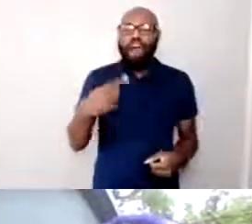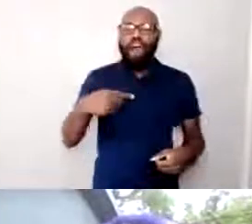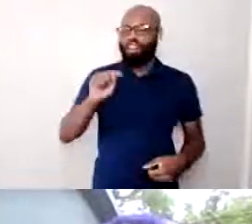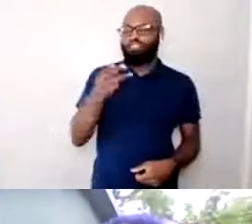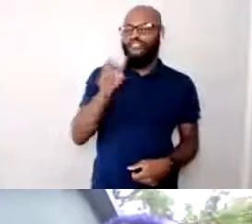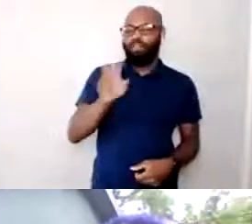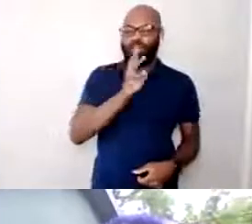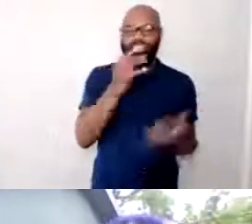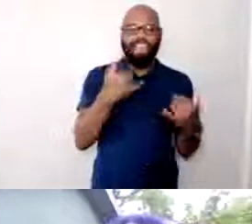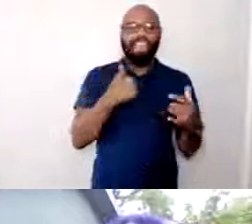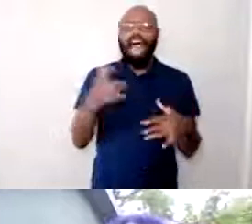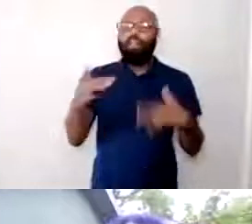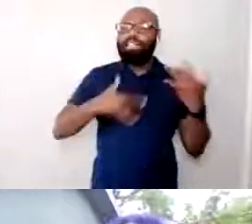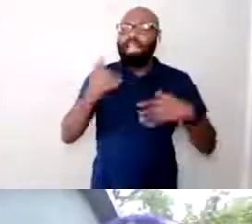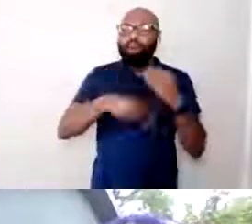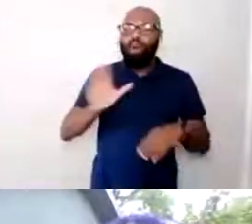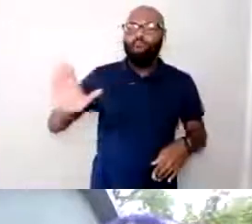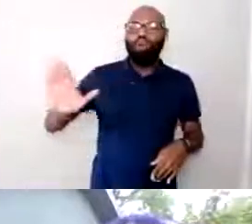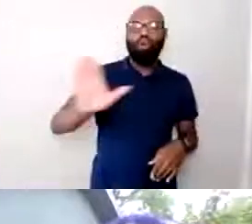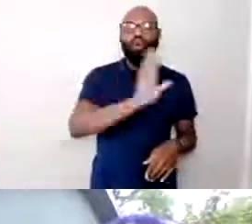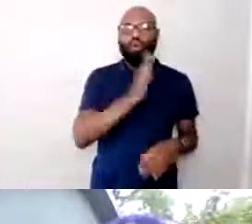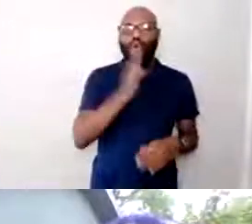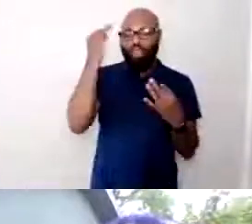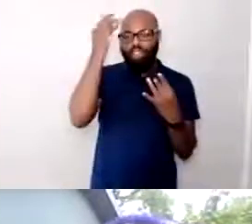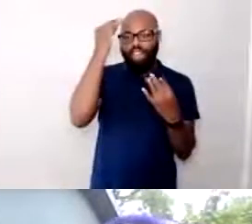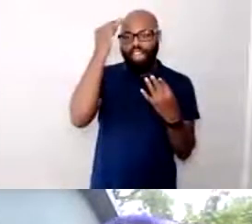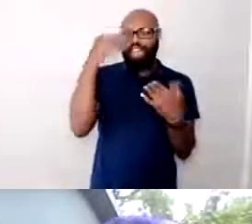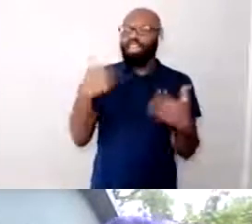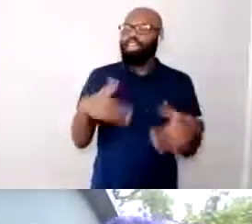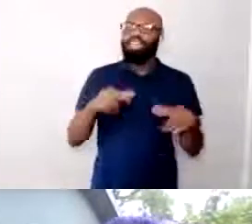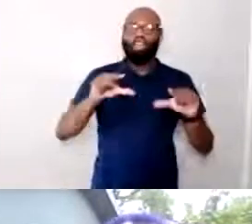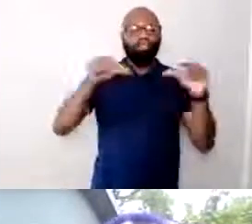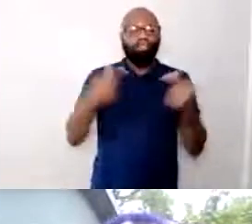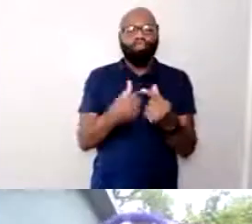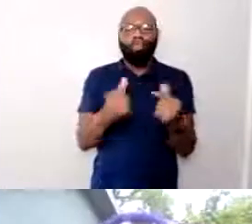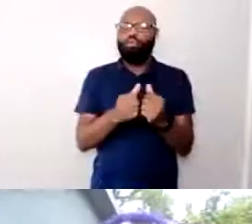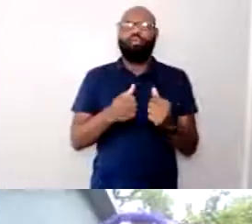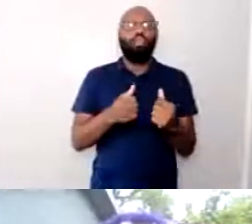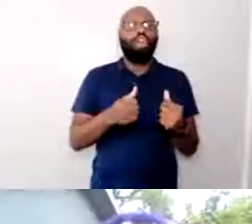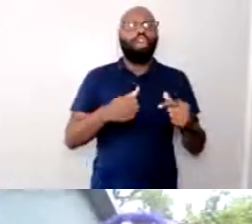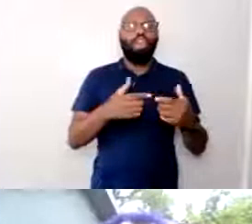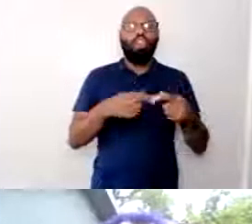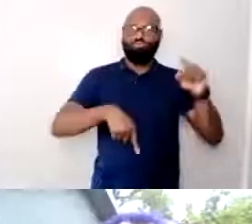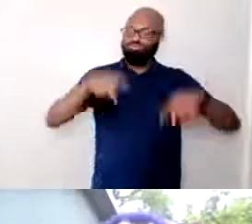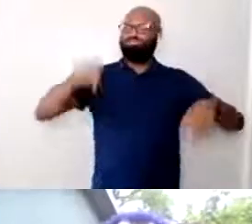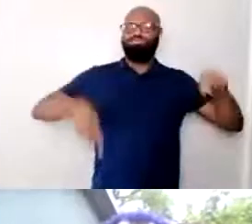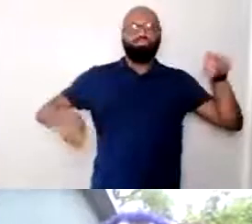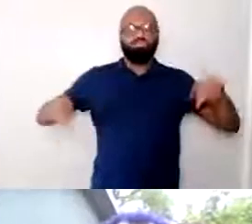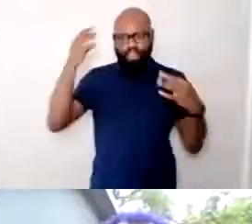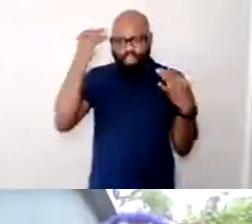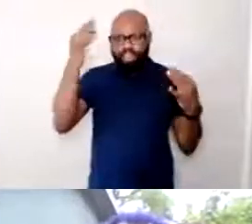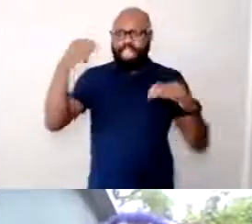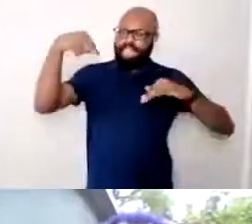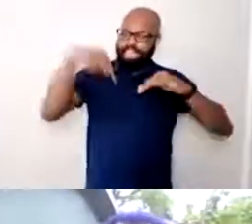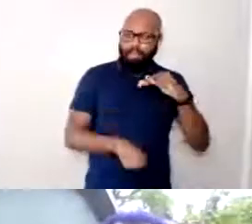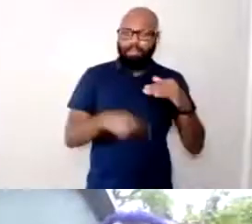about your thinking. This is such a group with broad thinking and depth of thinking, and that's what's needed.